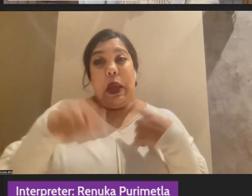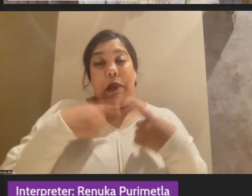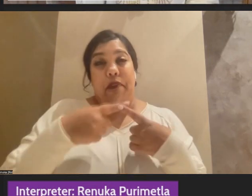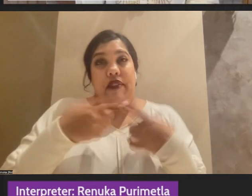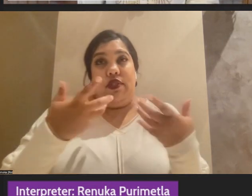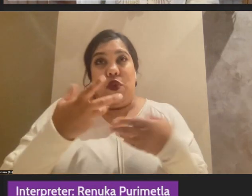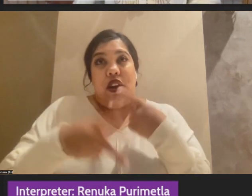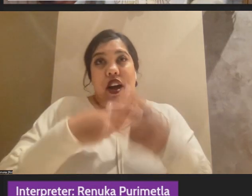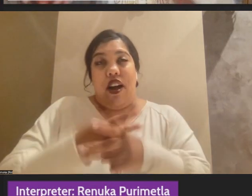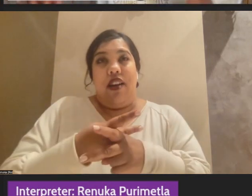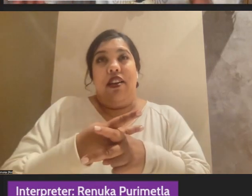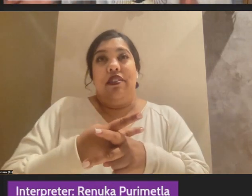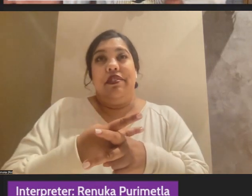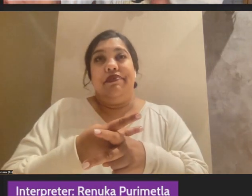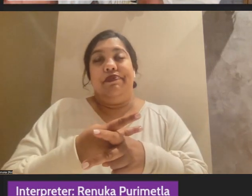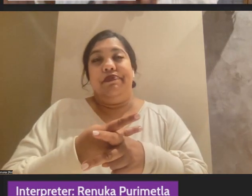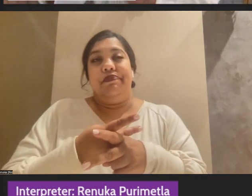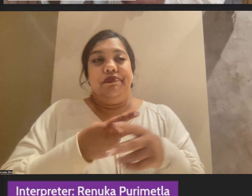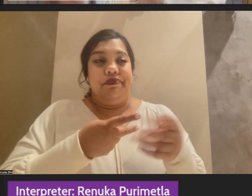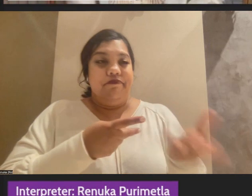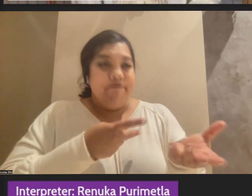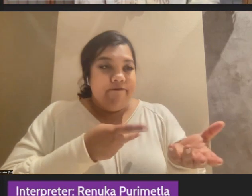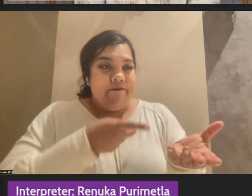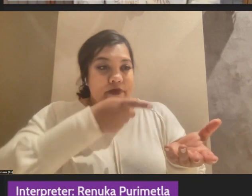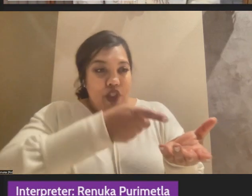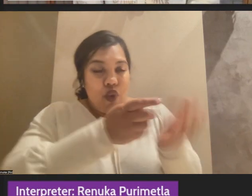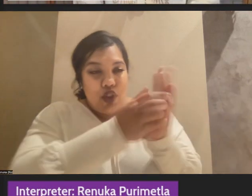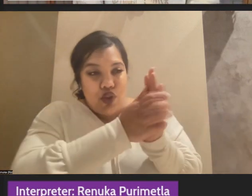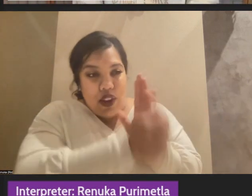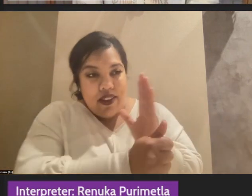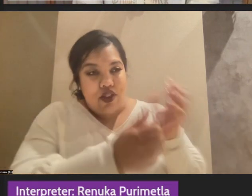attributes and promote those.